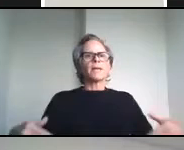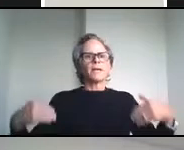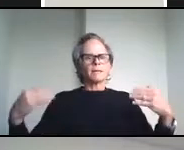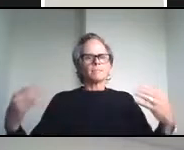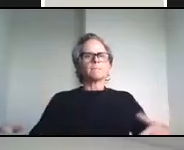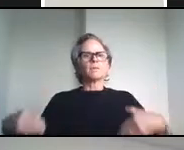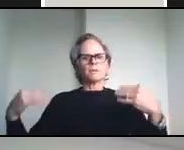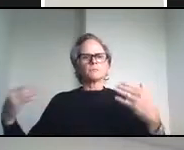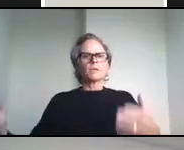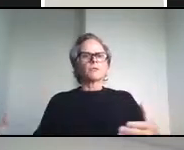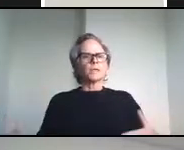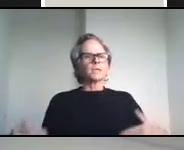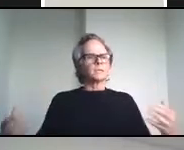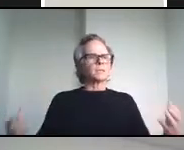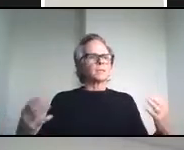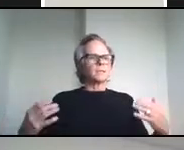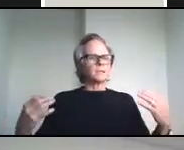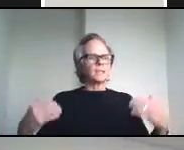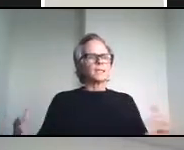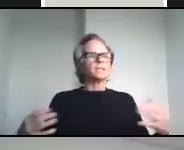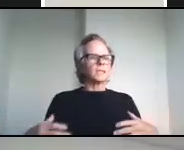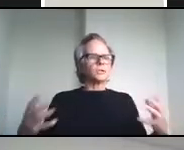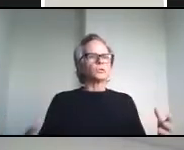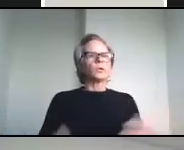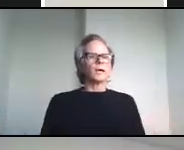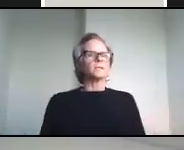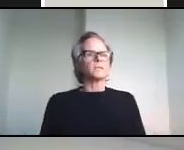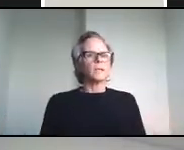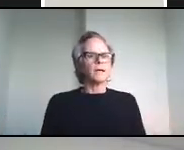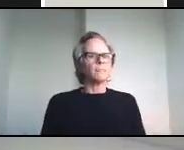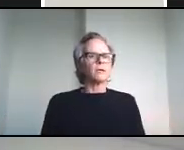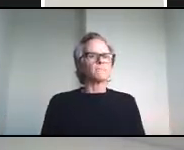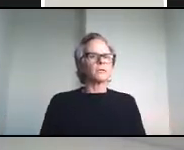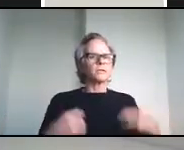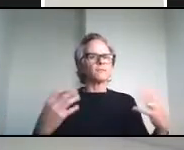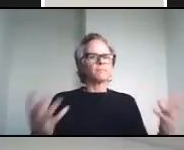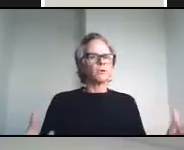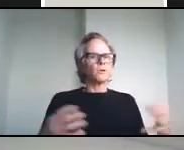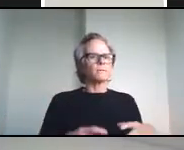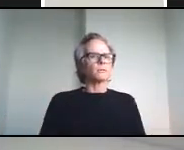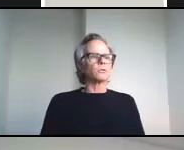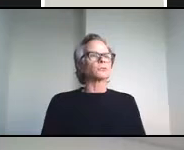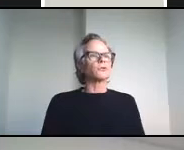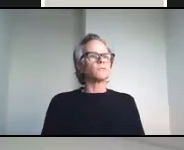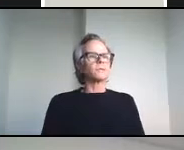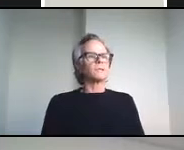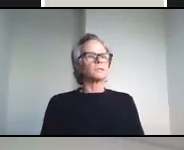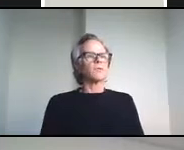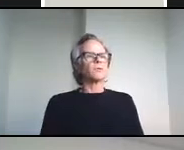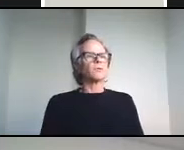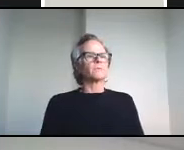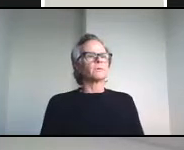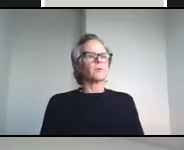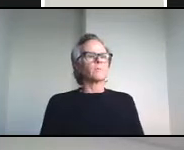learn, play, manipulatives, and other things that kids utilize in the library for the different programs that are served within